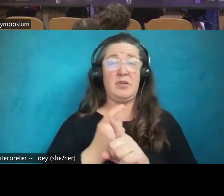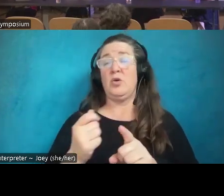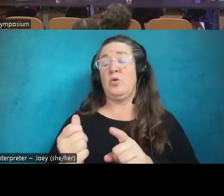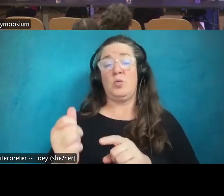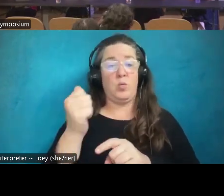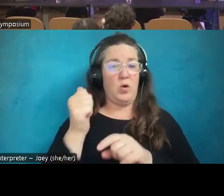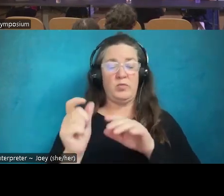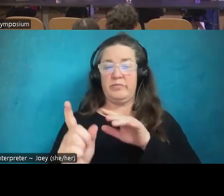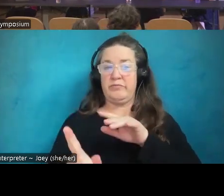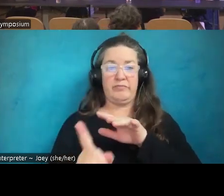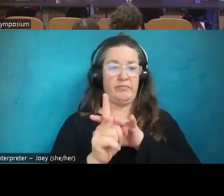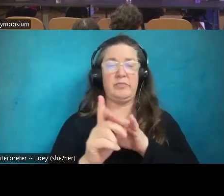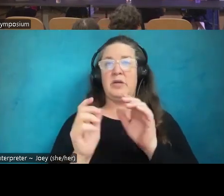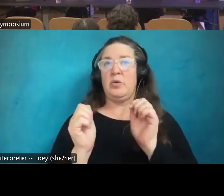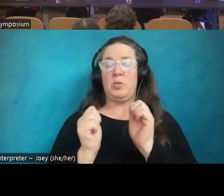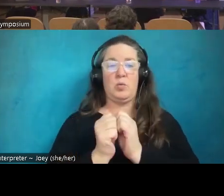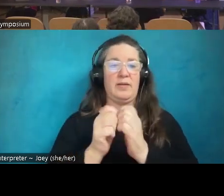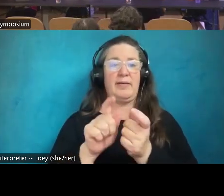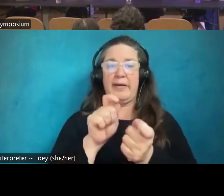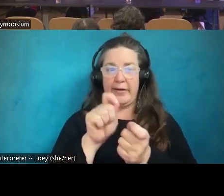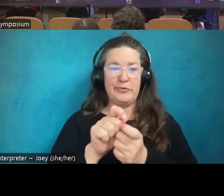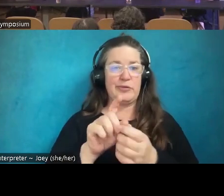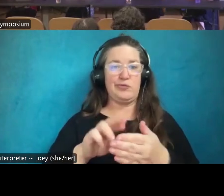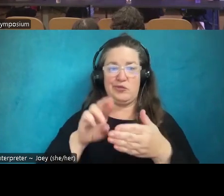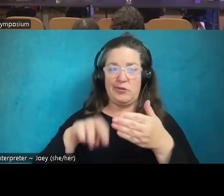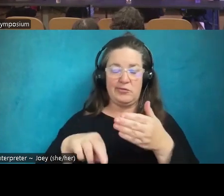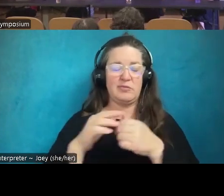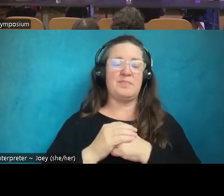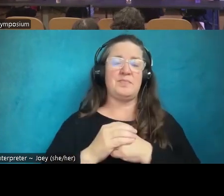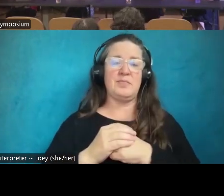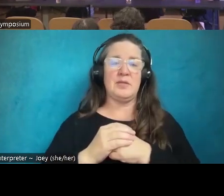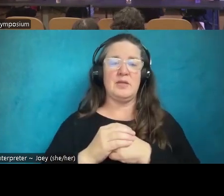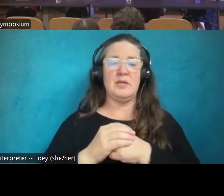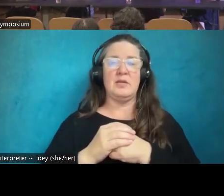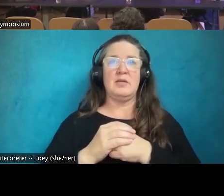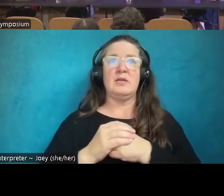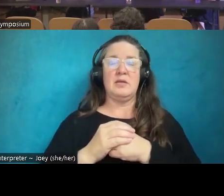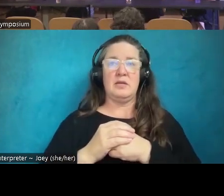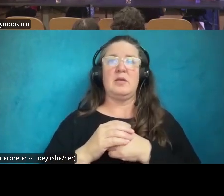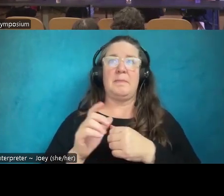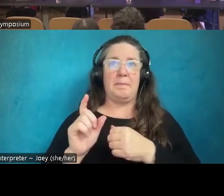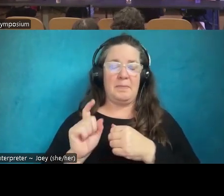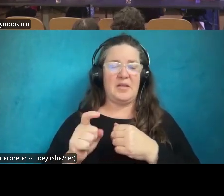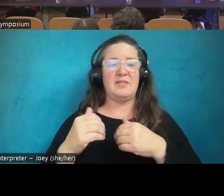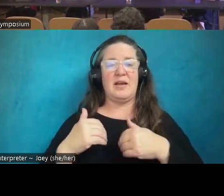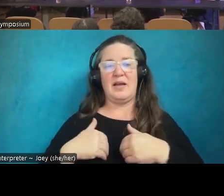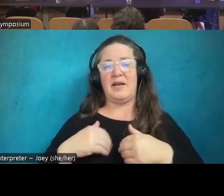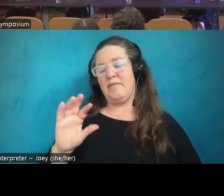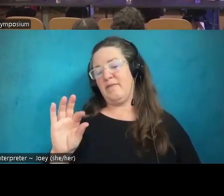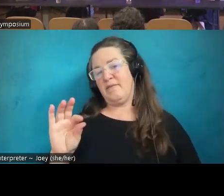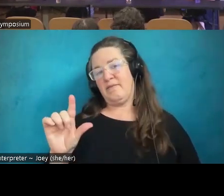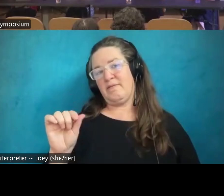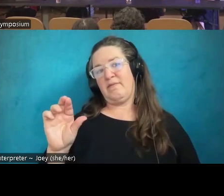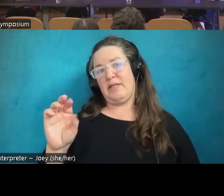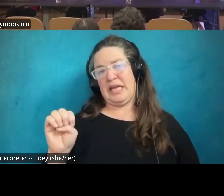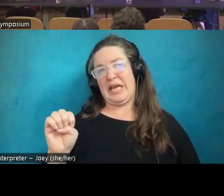with an accurate result. And it has to be done when somebody is in a flare of symptoms. And even then,